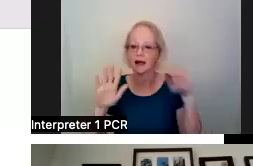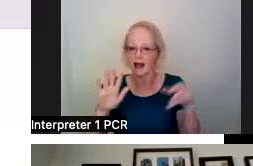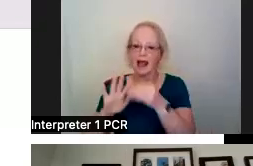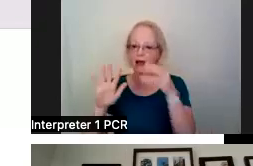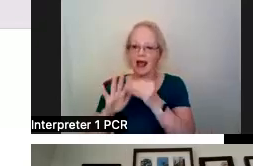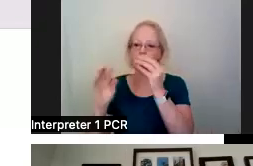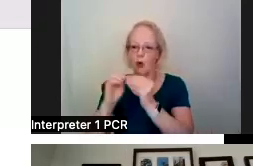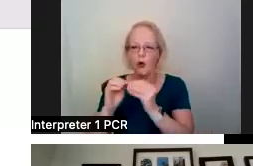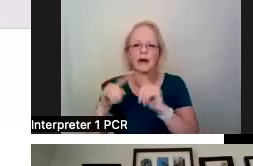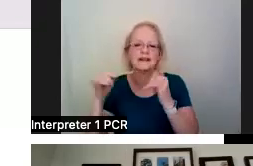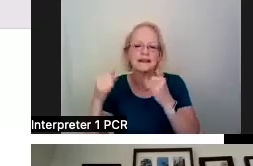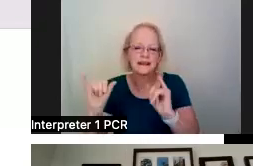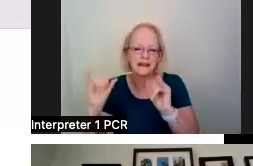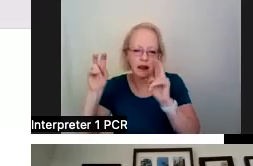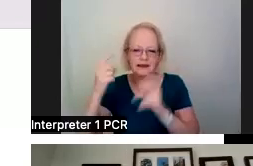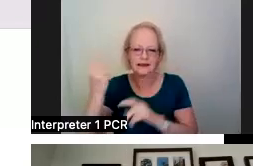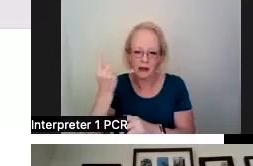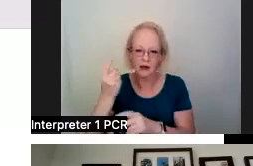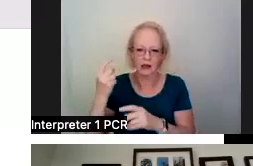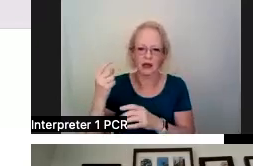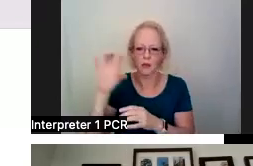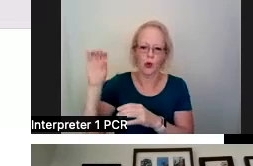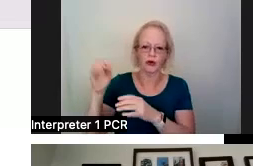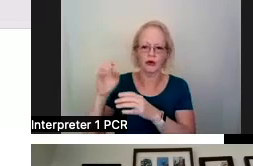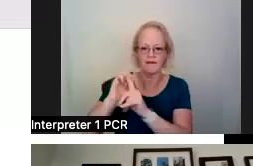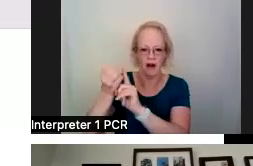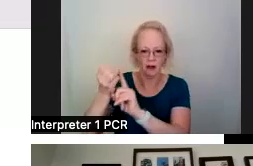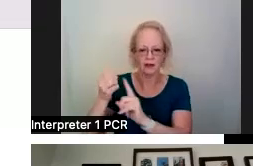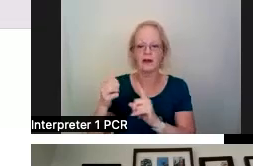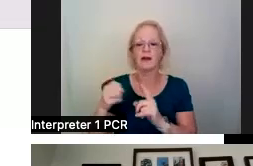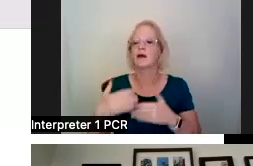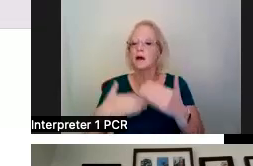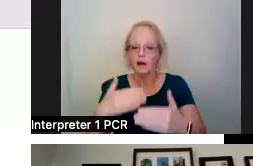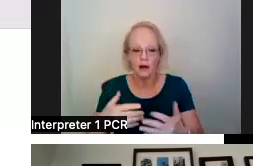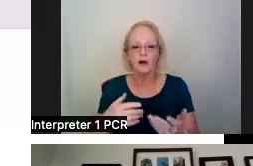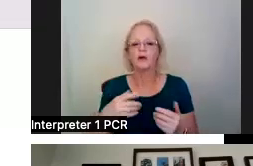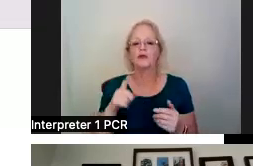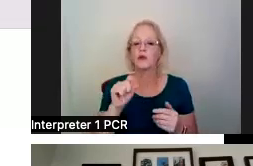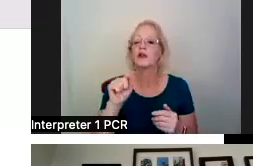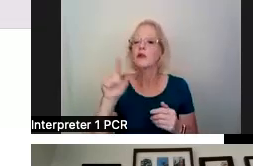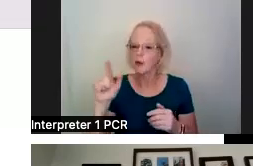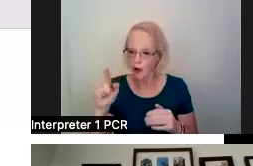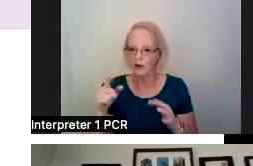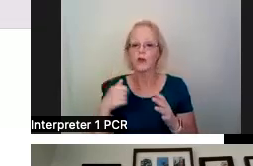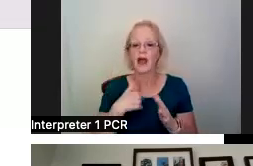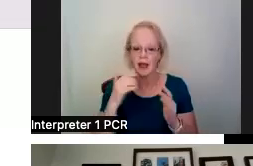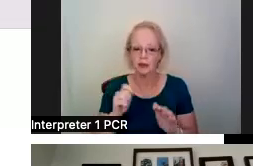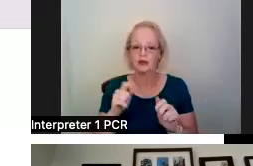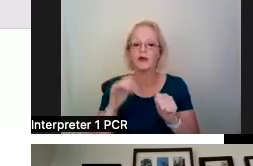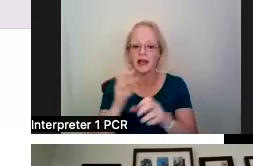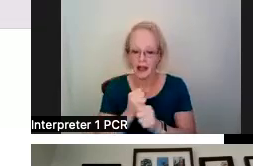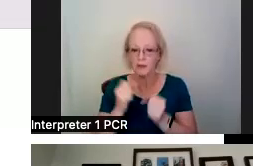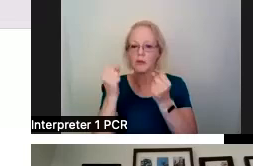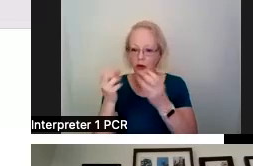employer environment. And then in 2021, we were at the stage, 5 employers, we were able to get 2 to sponsor the multiple